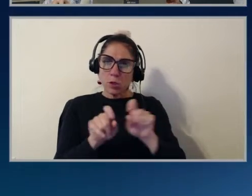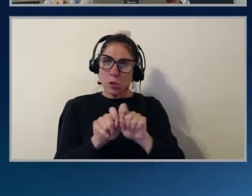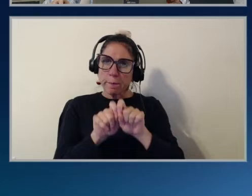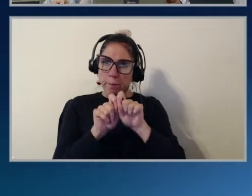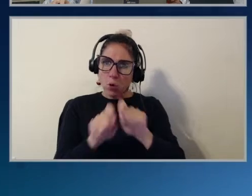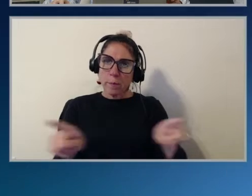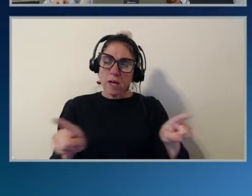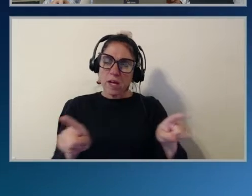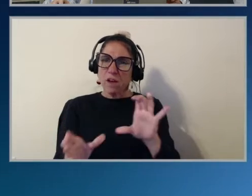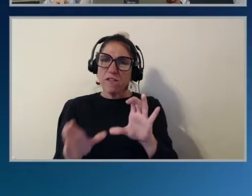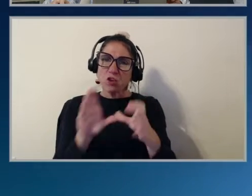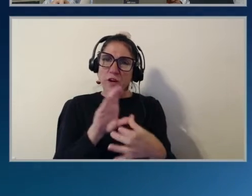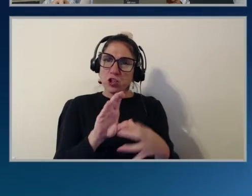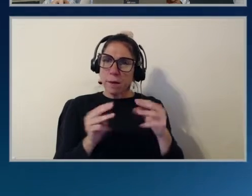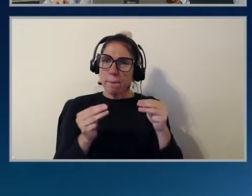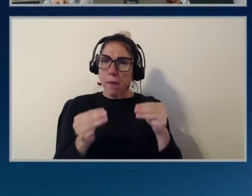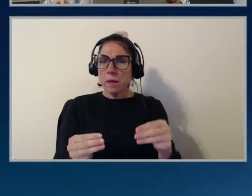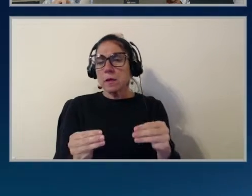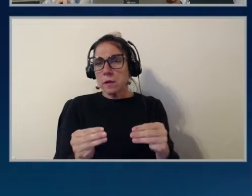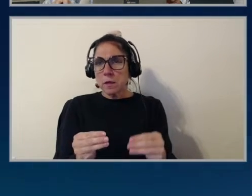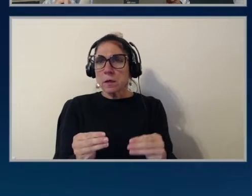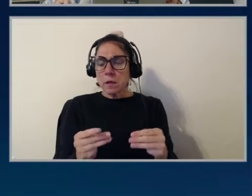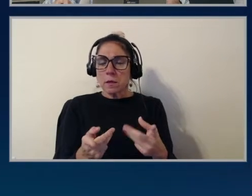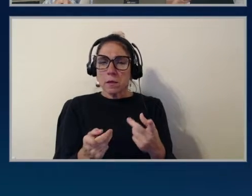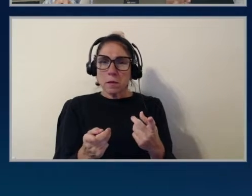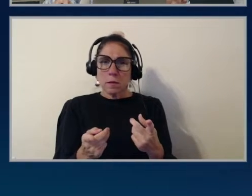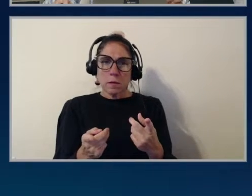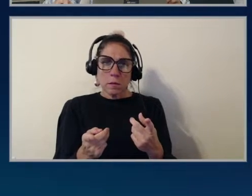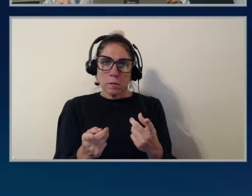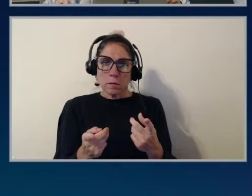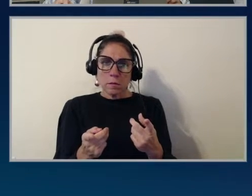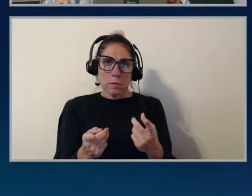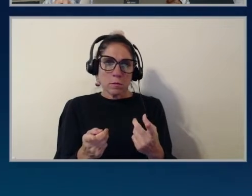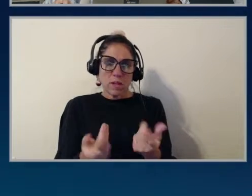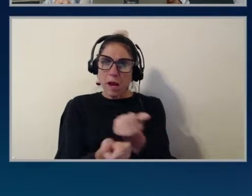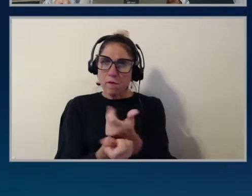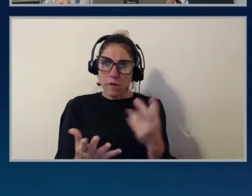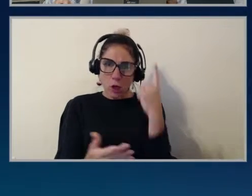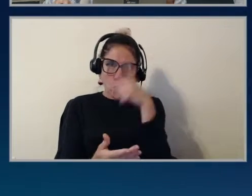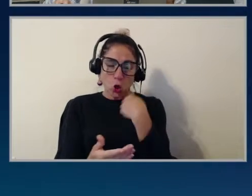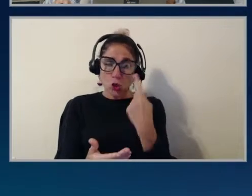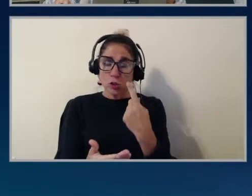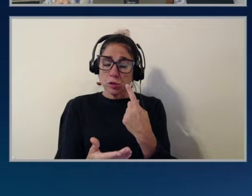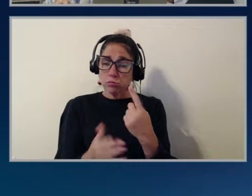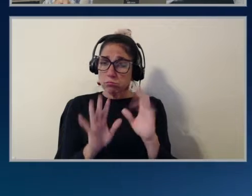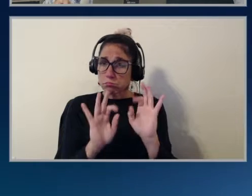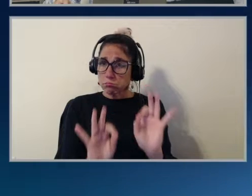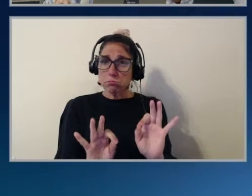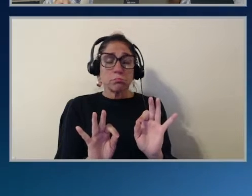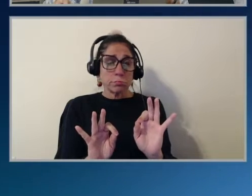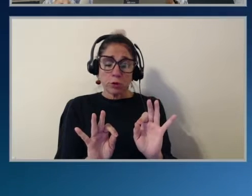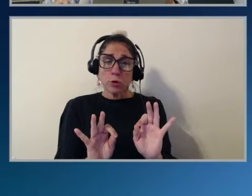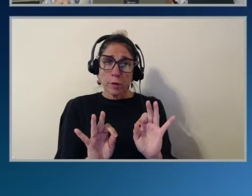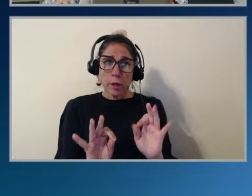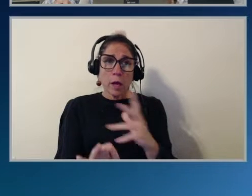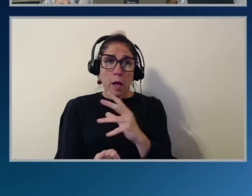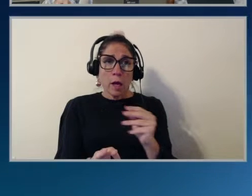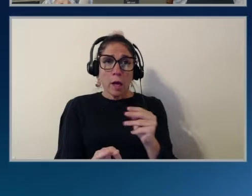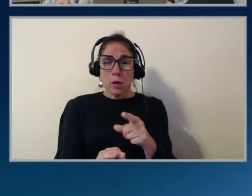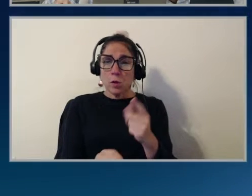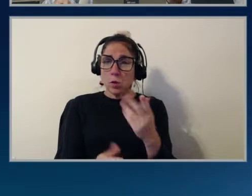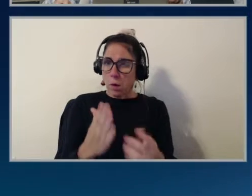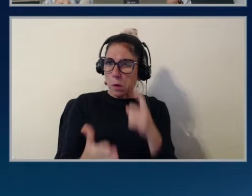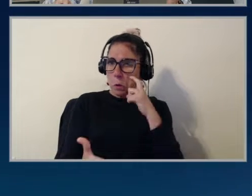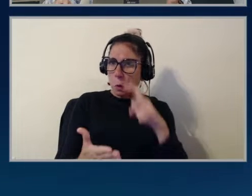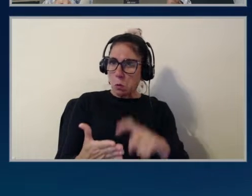method to basically validate that everything looks correct. And there is, you probably notice